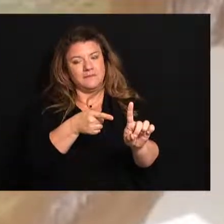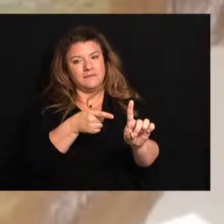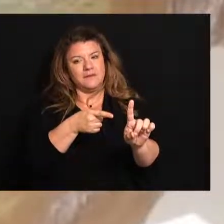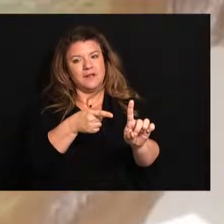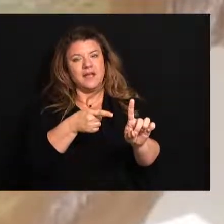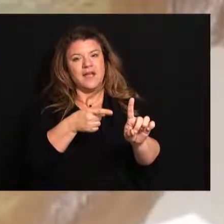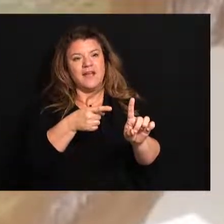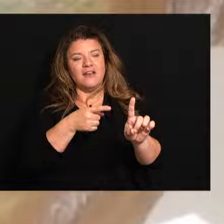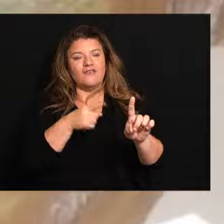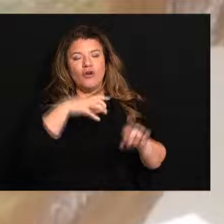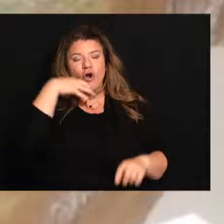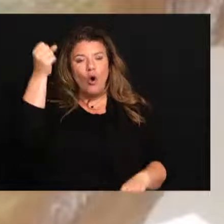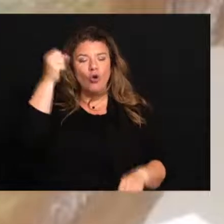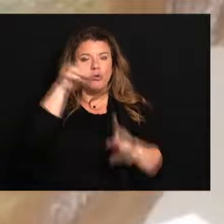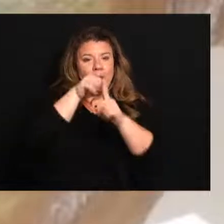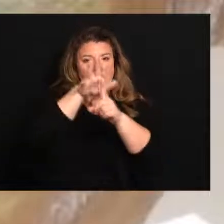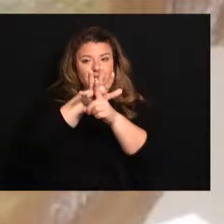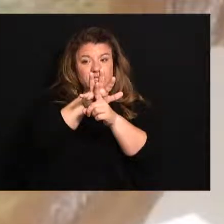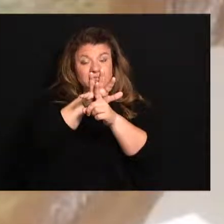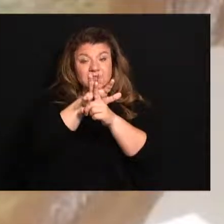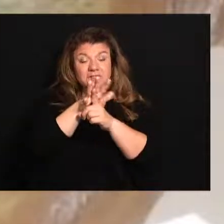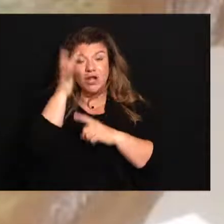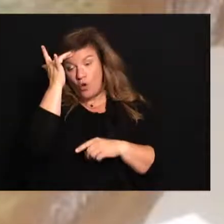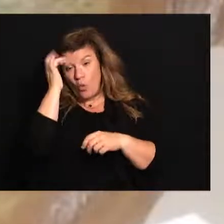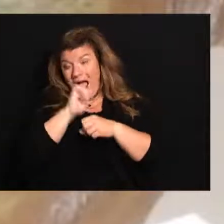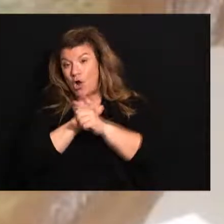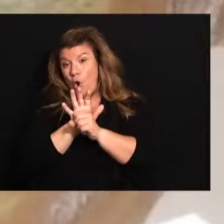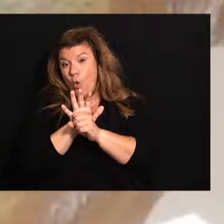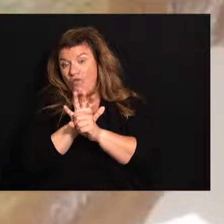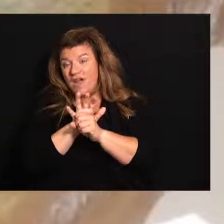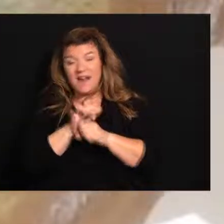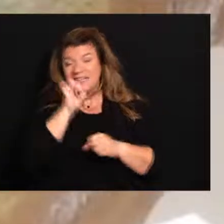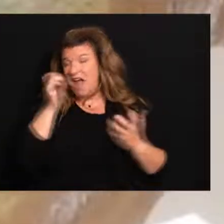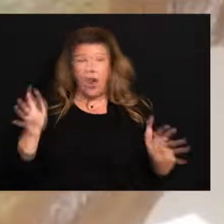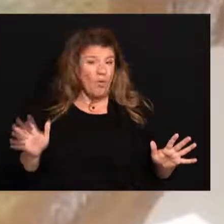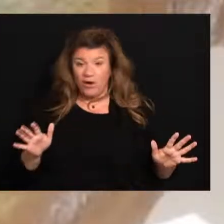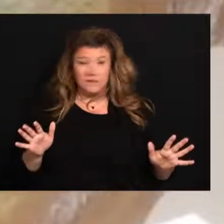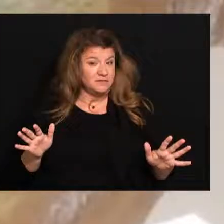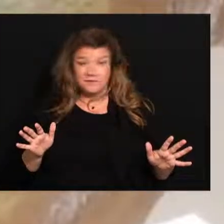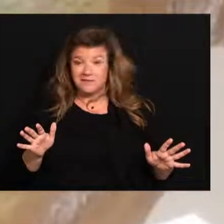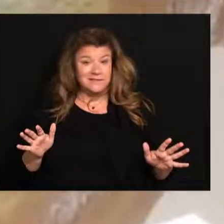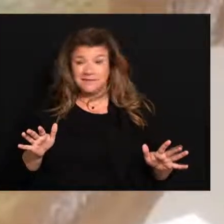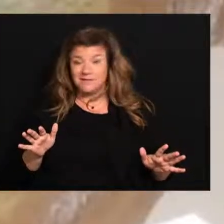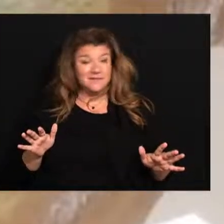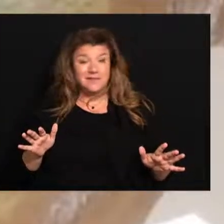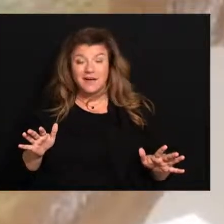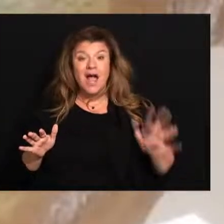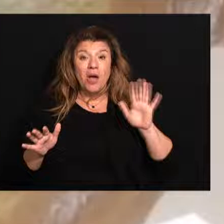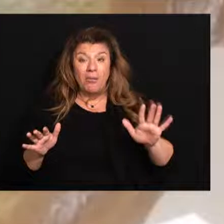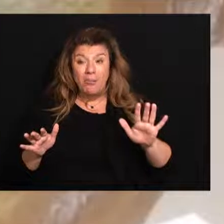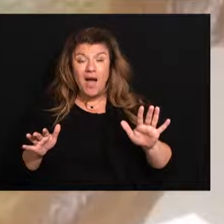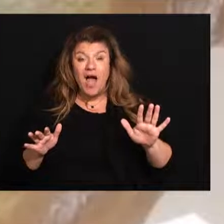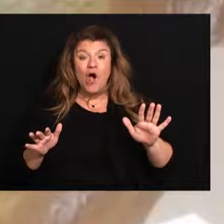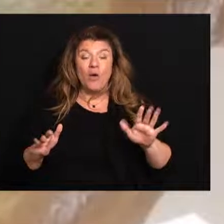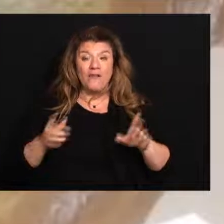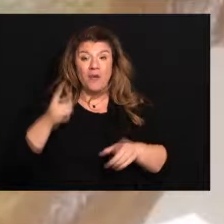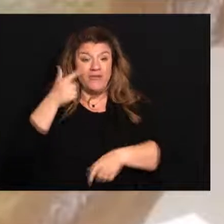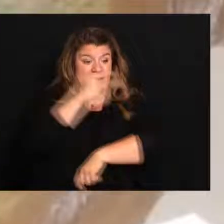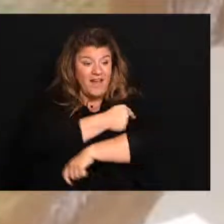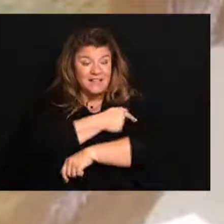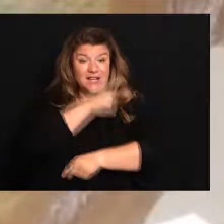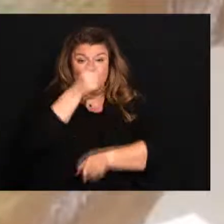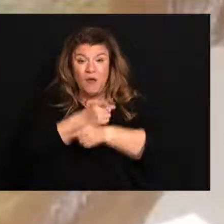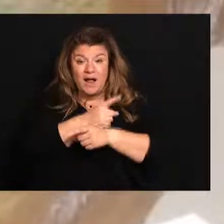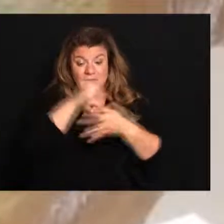for older citizens, because COVID is absolutely not over yet. But with up-to-date vaccinations